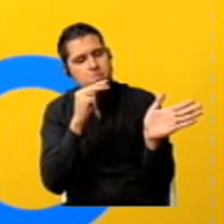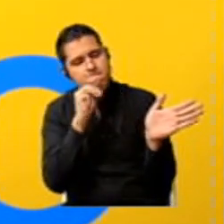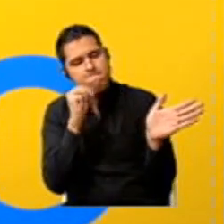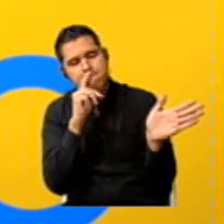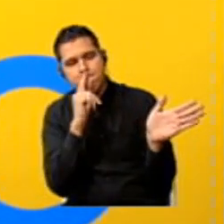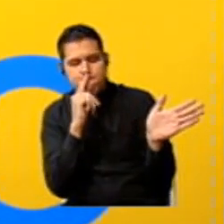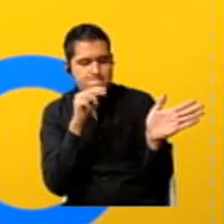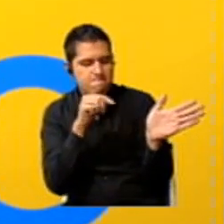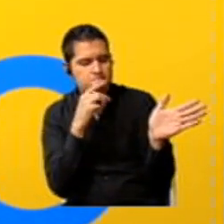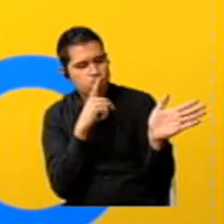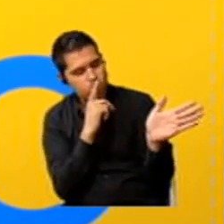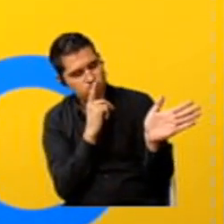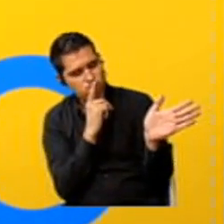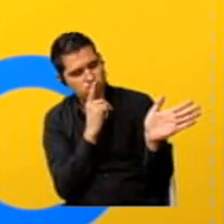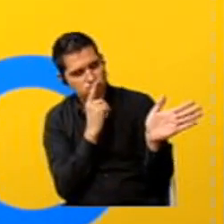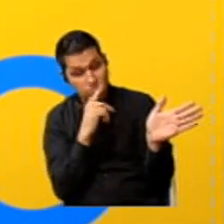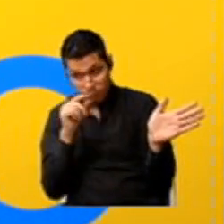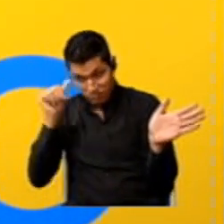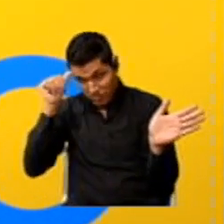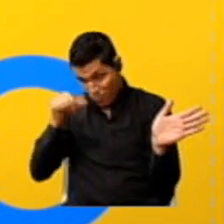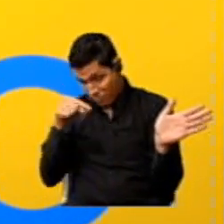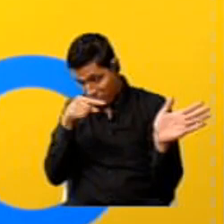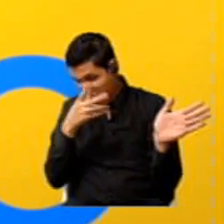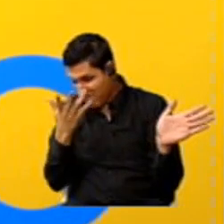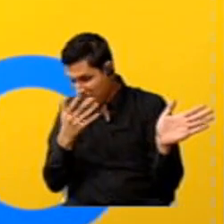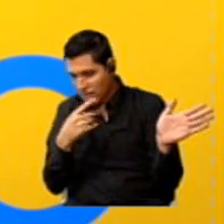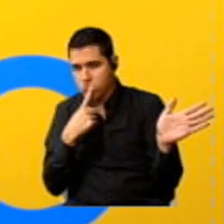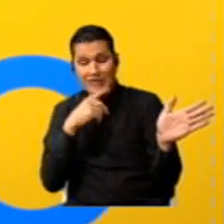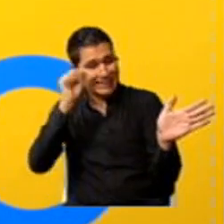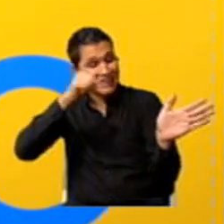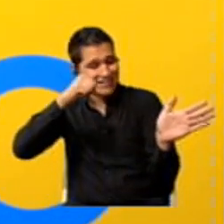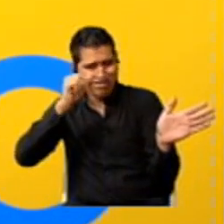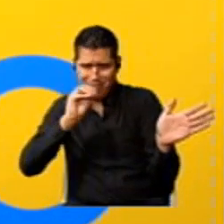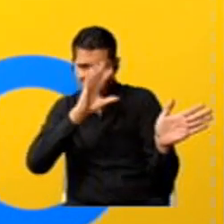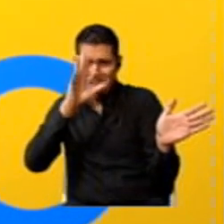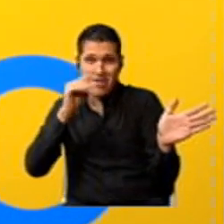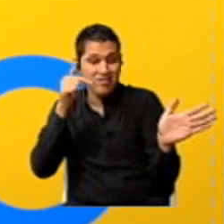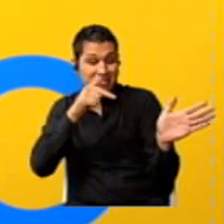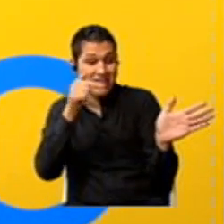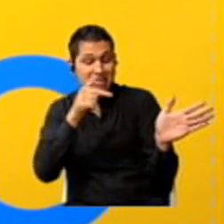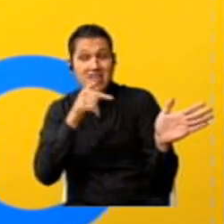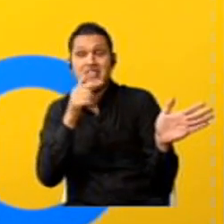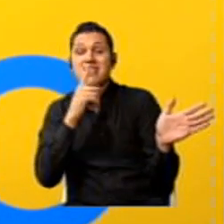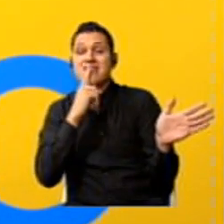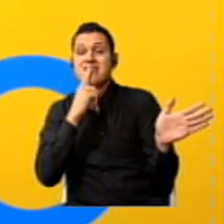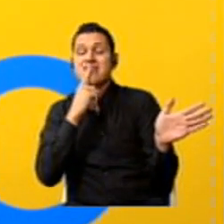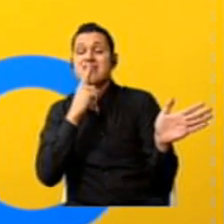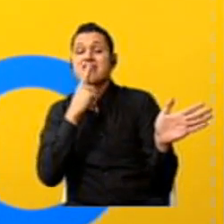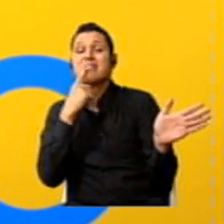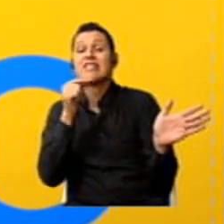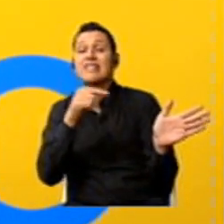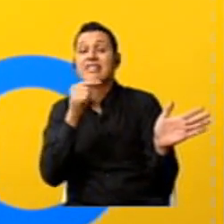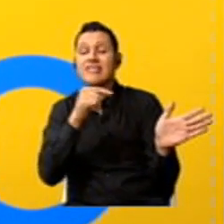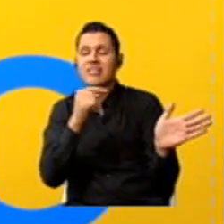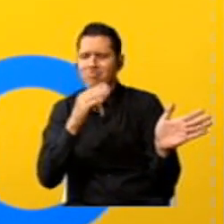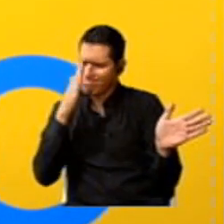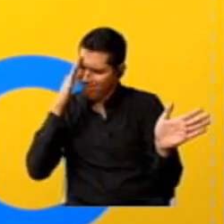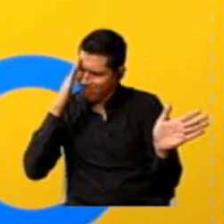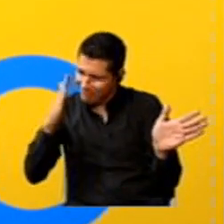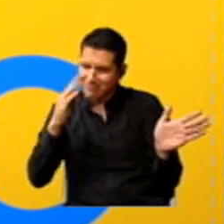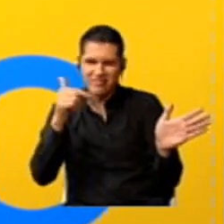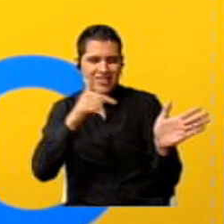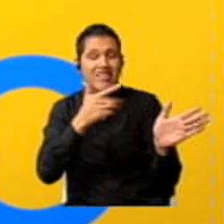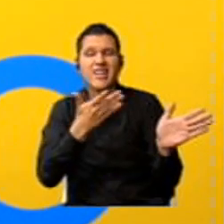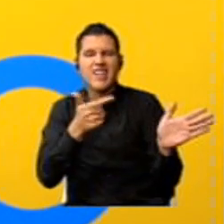Let's see. Do you remember what's this? Yes, hi, Waldo, they pay attention.